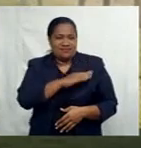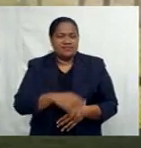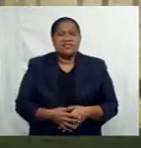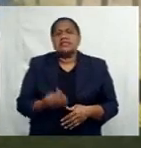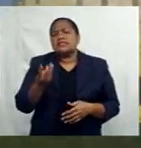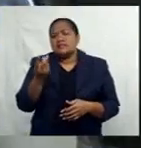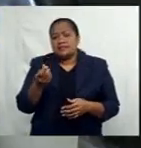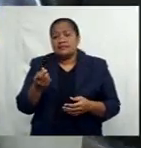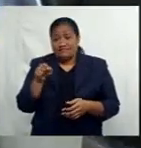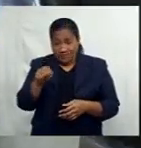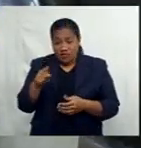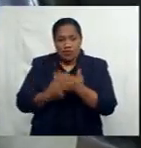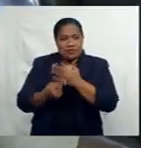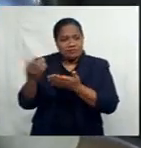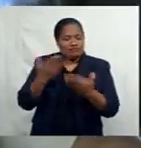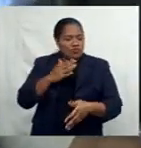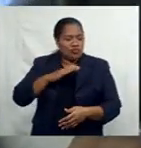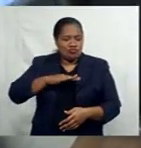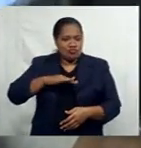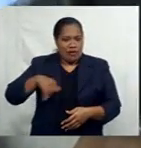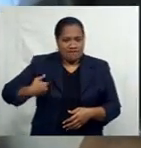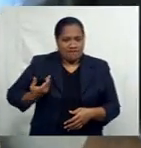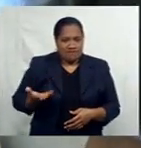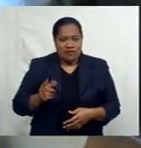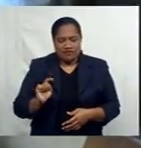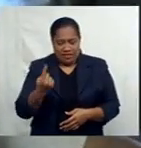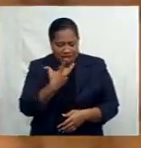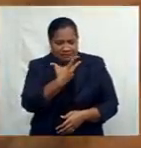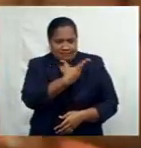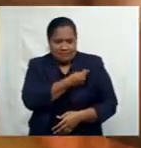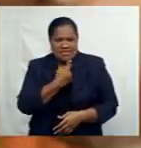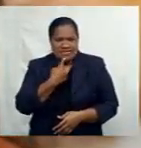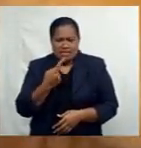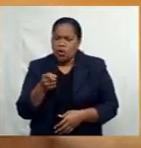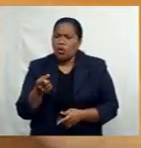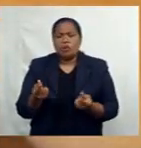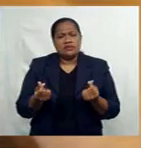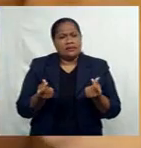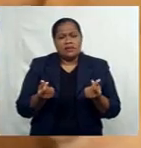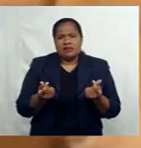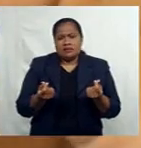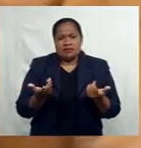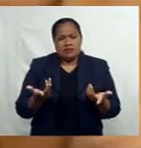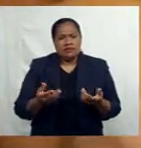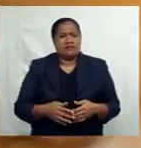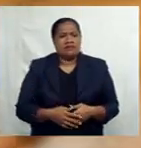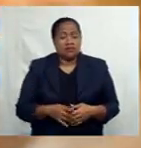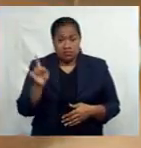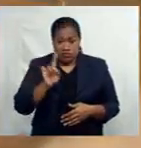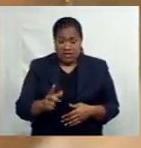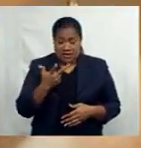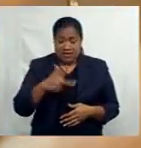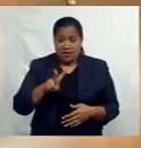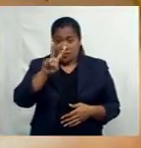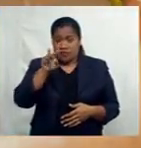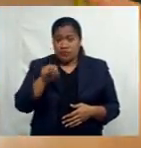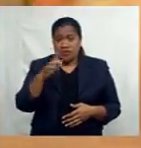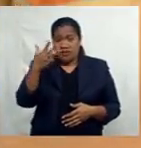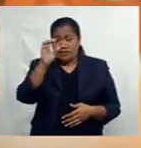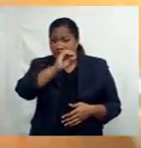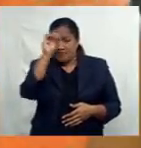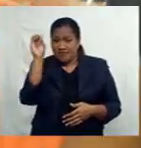her first dose of the vaccine. He says the process is simple and convenient. To date, 82.9% of